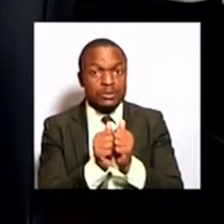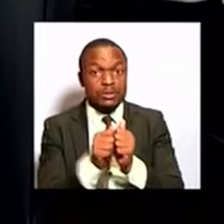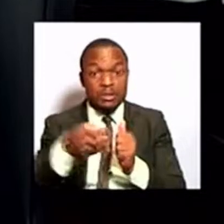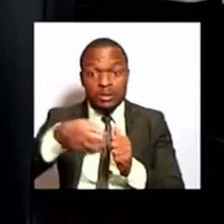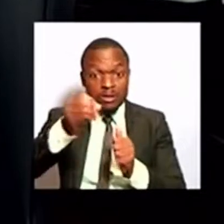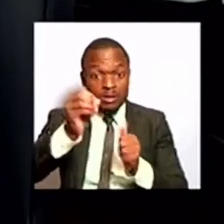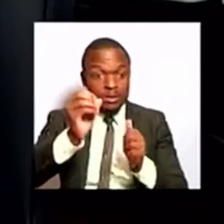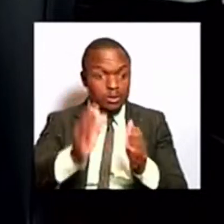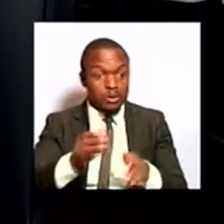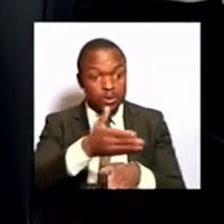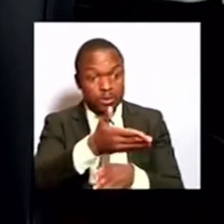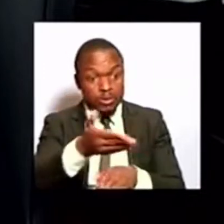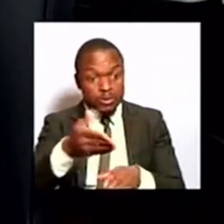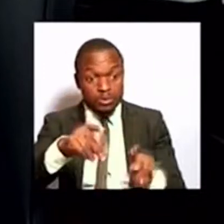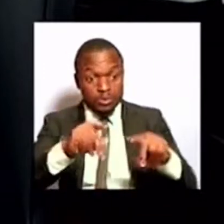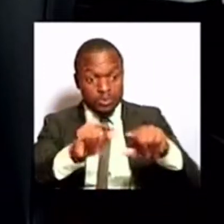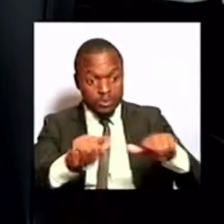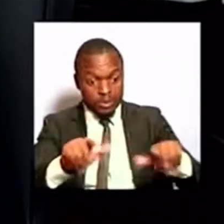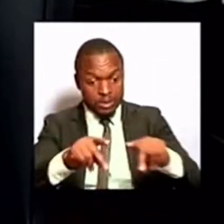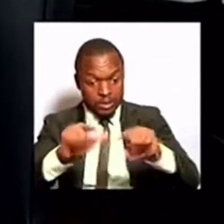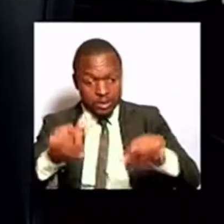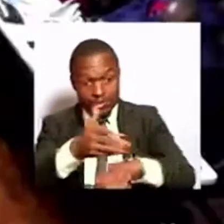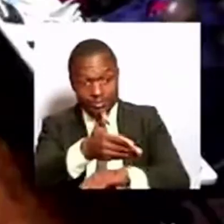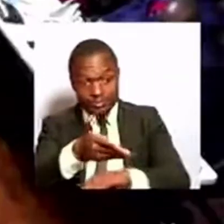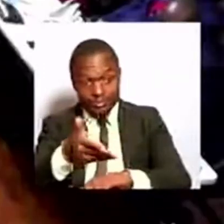these plots.